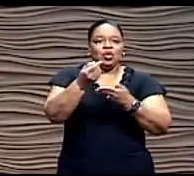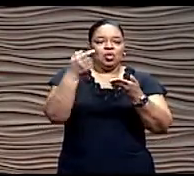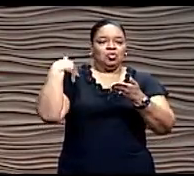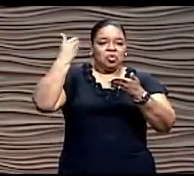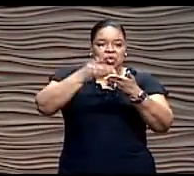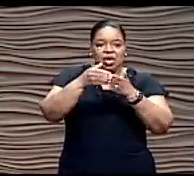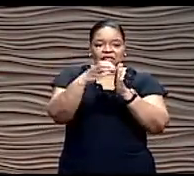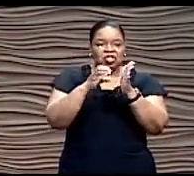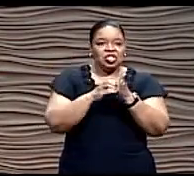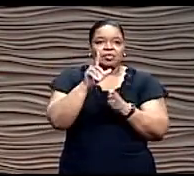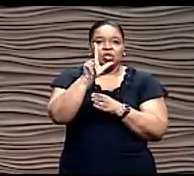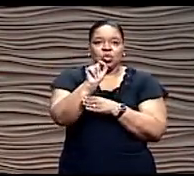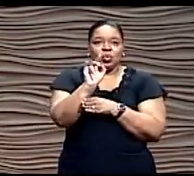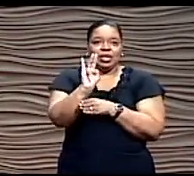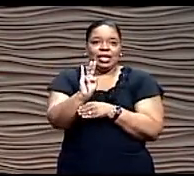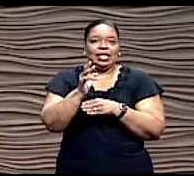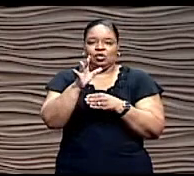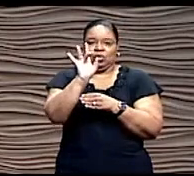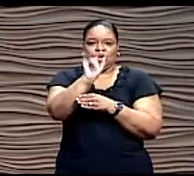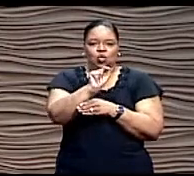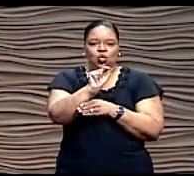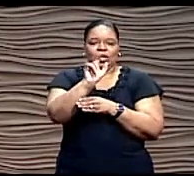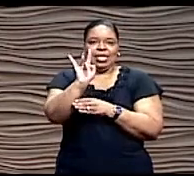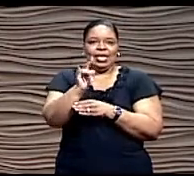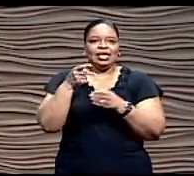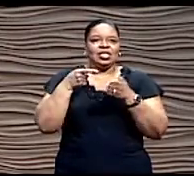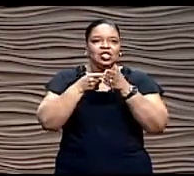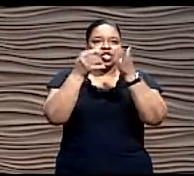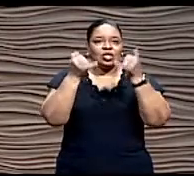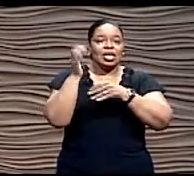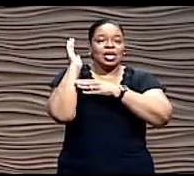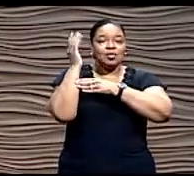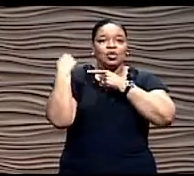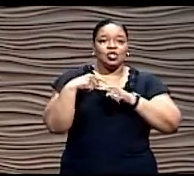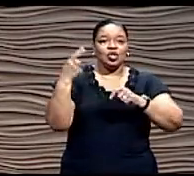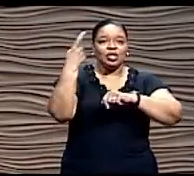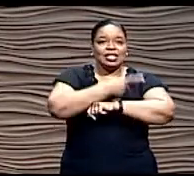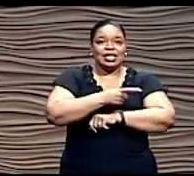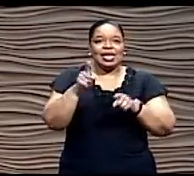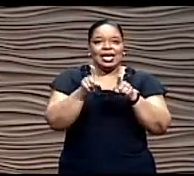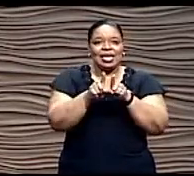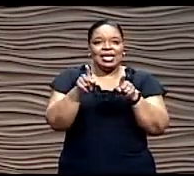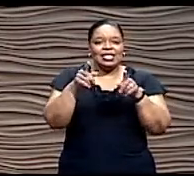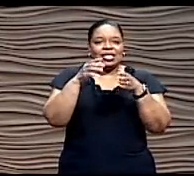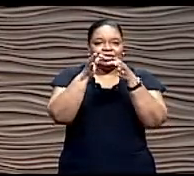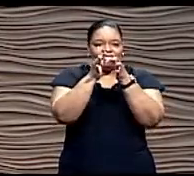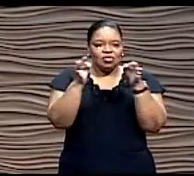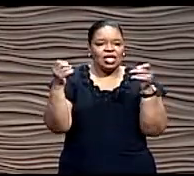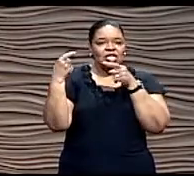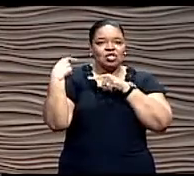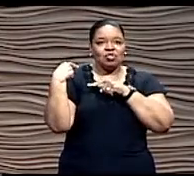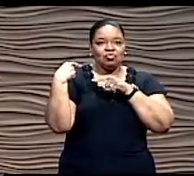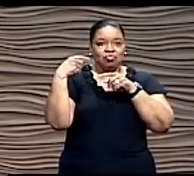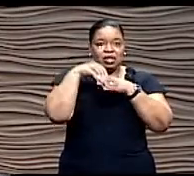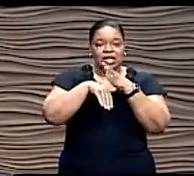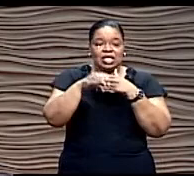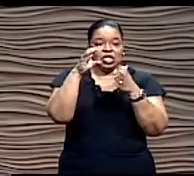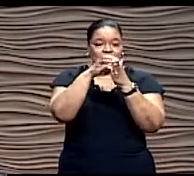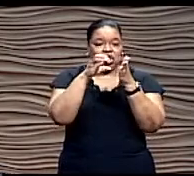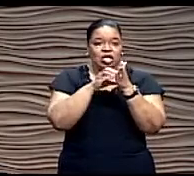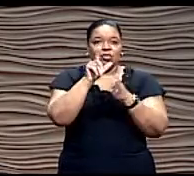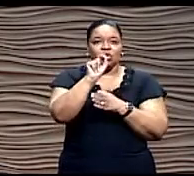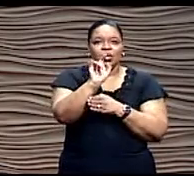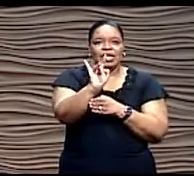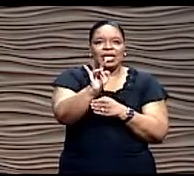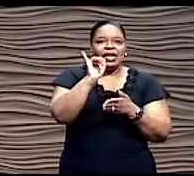28 and he's putting on a demonstration. He preaches during the day. And there's a line in that chapter that reminds you